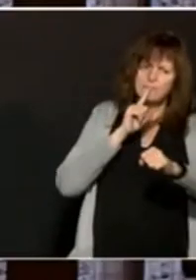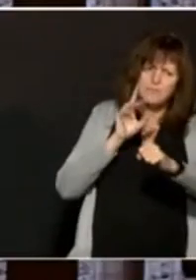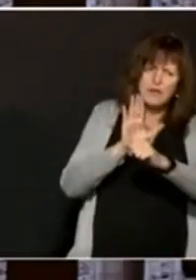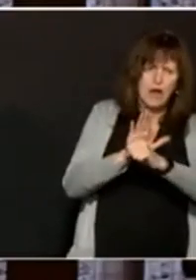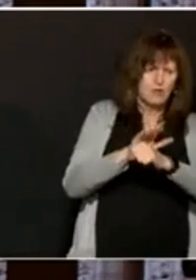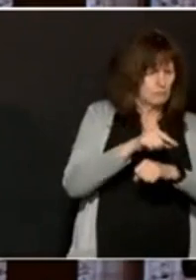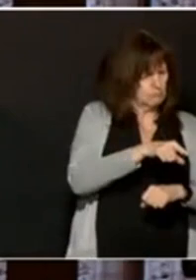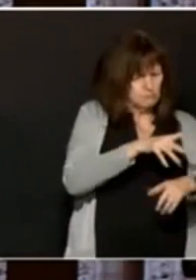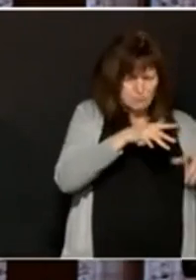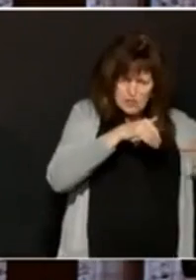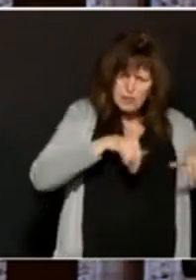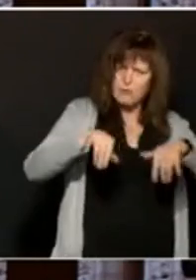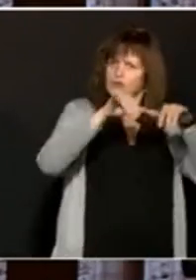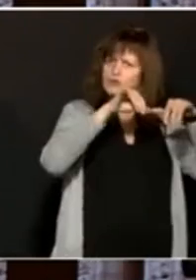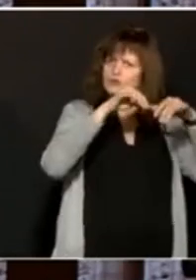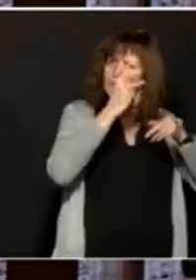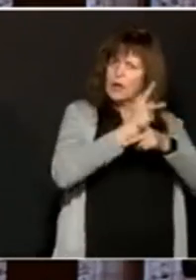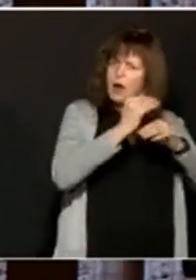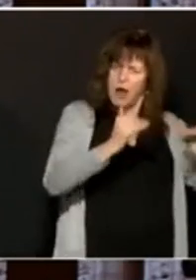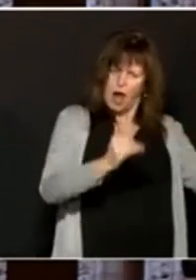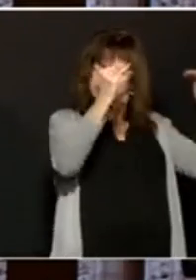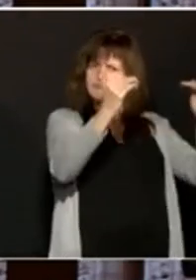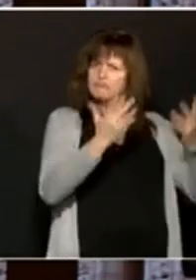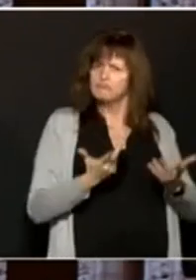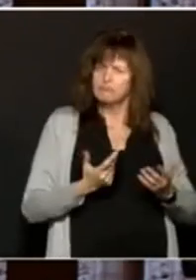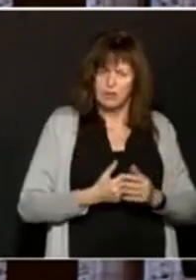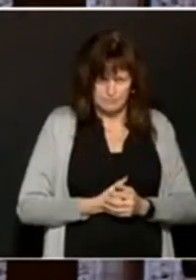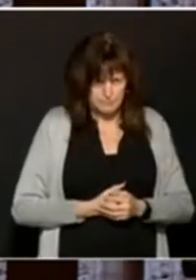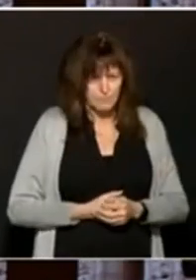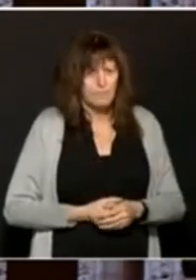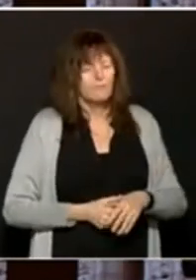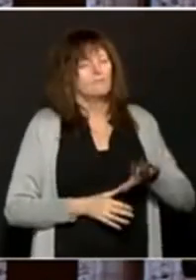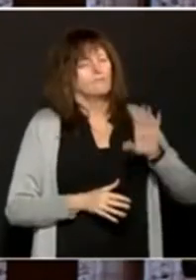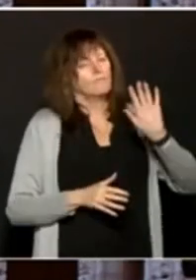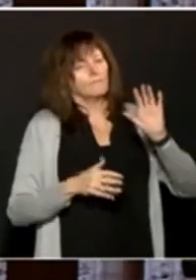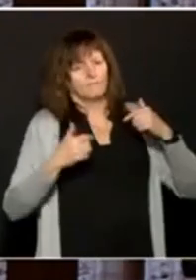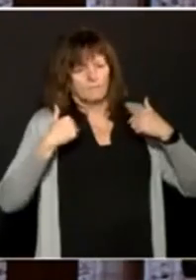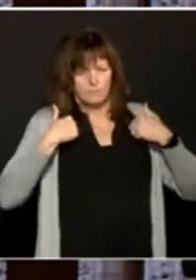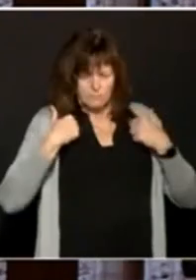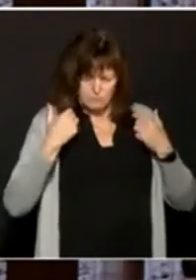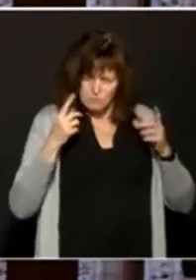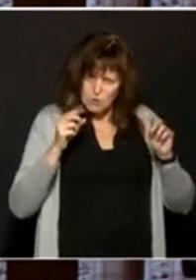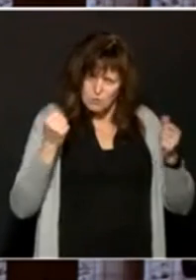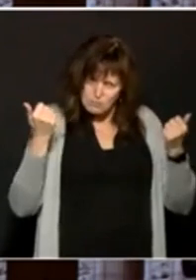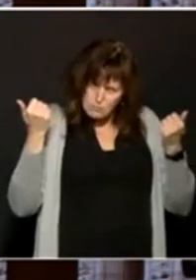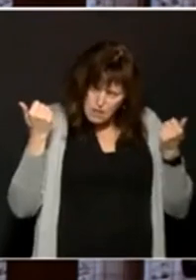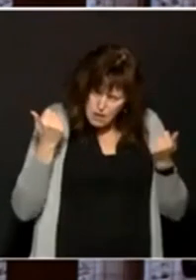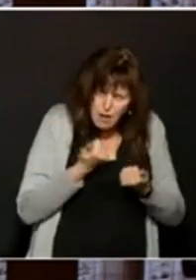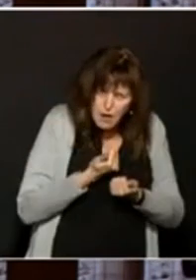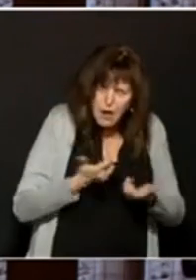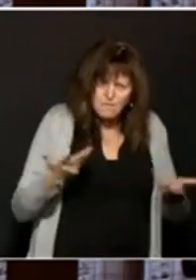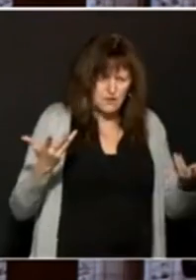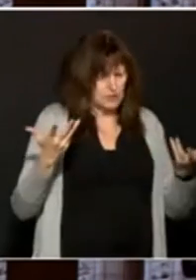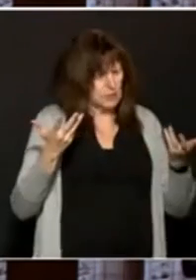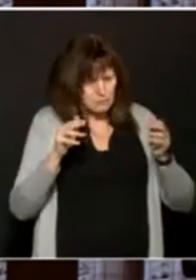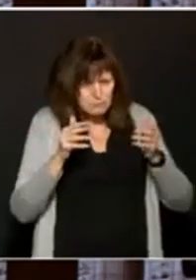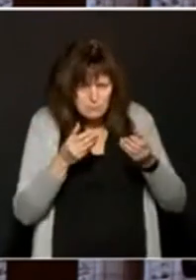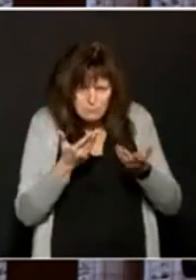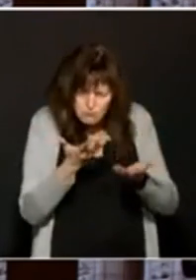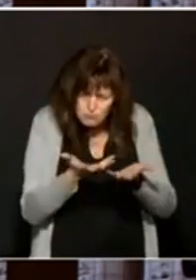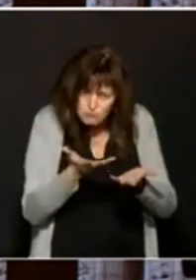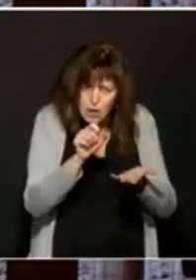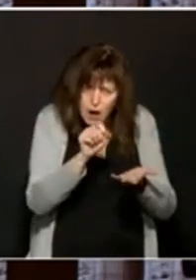speak with the person and with their family to obtain their consent. There may be some situations, but they will